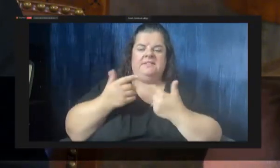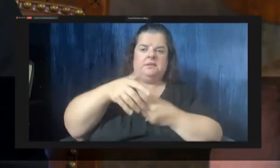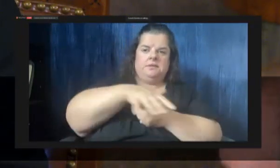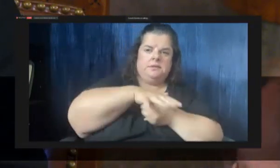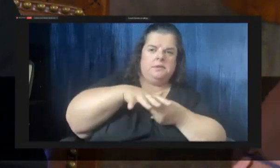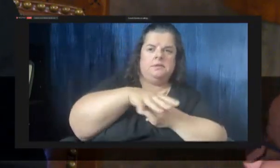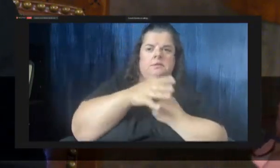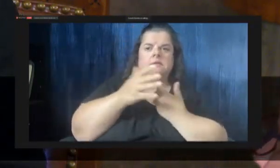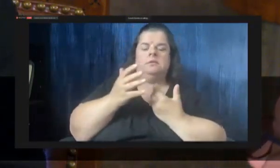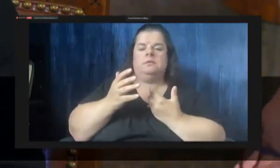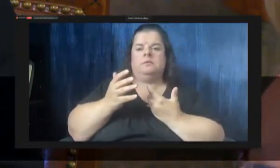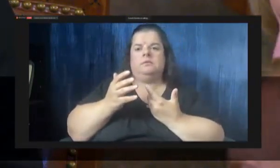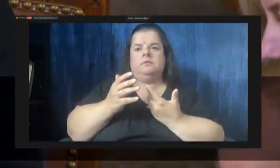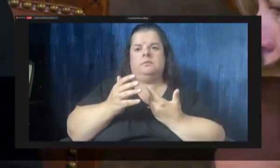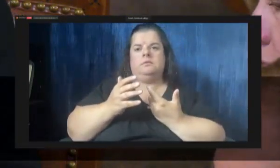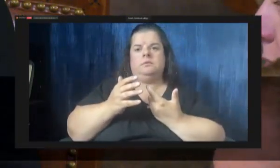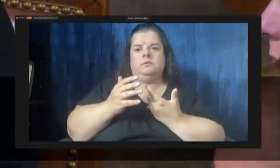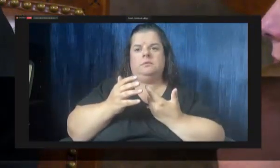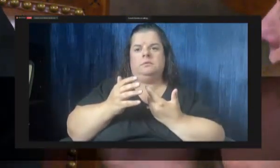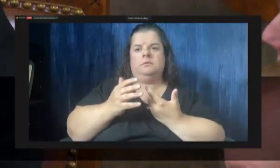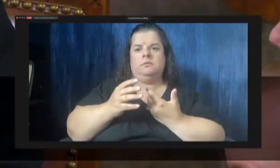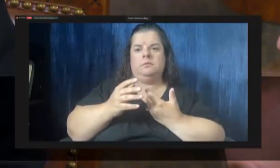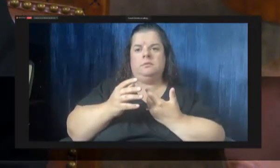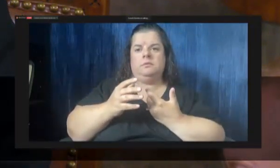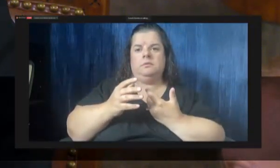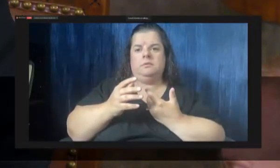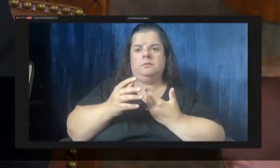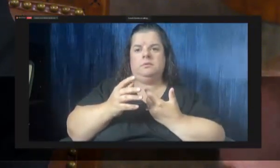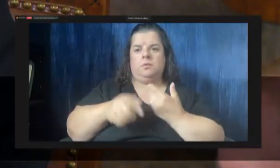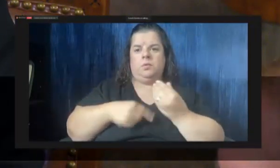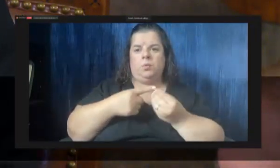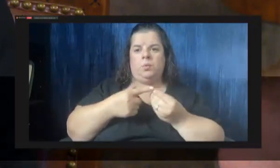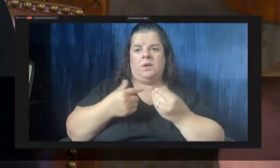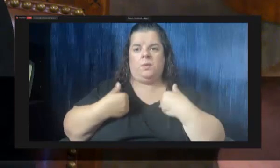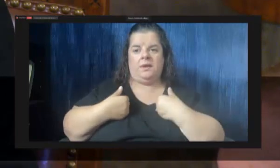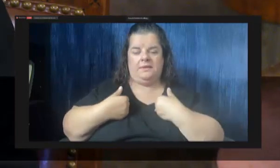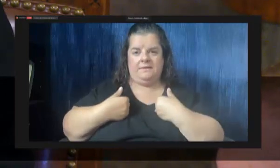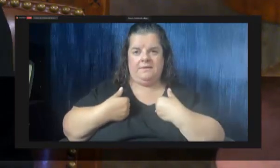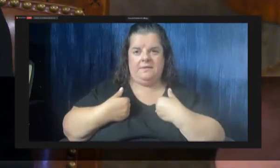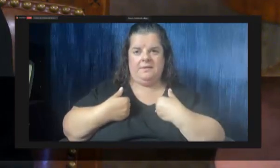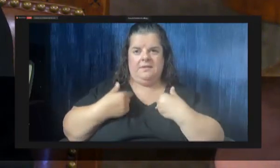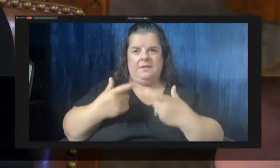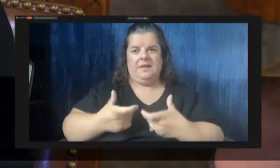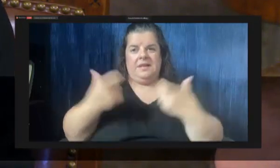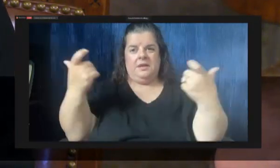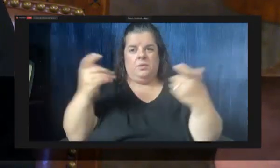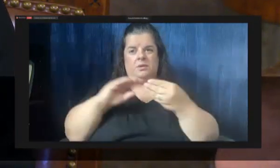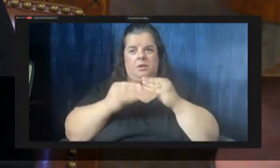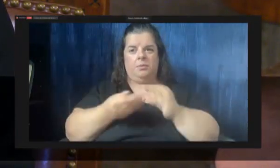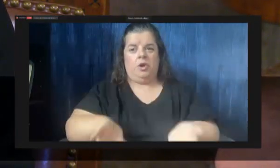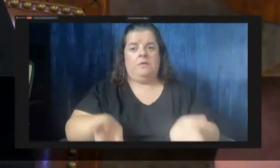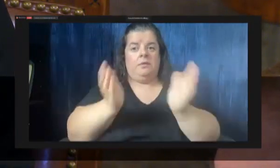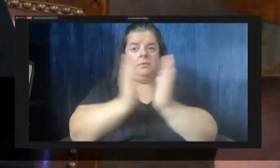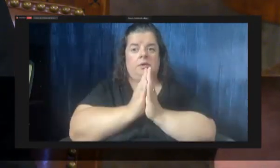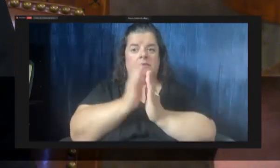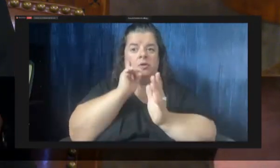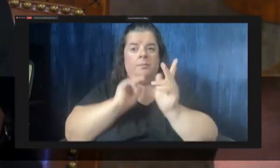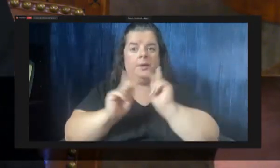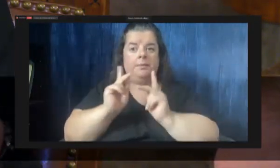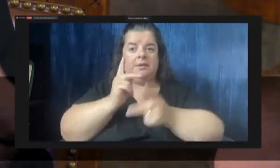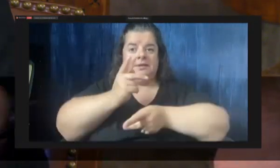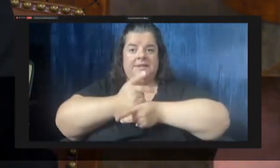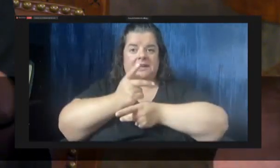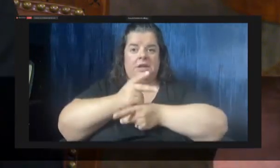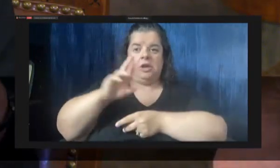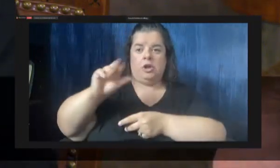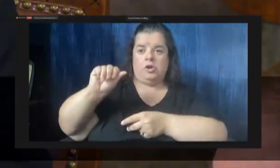when the fact is we have enormous numbers of requests for folks to deal with raccoons and